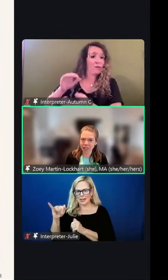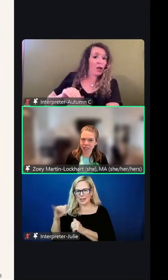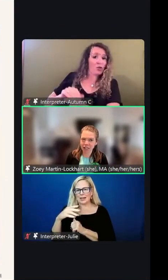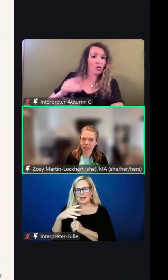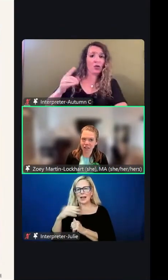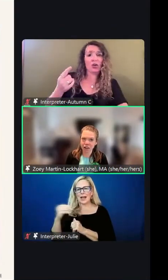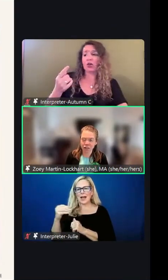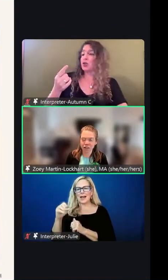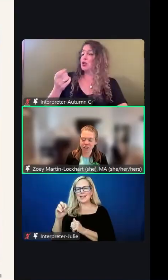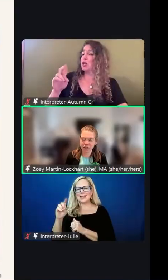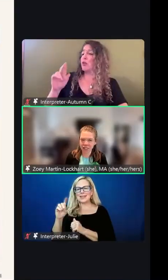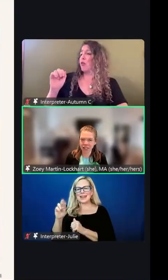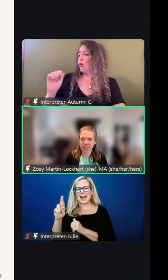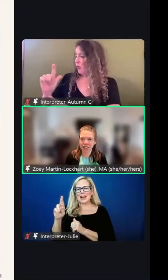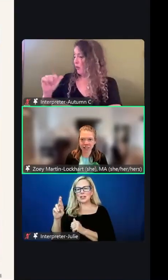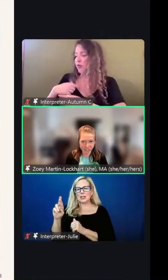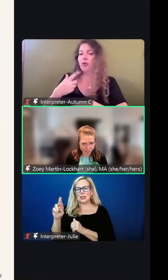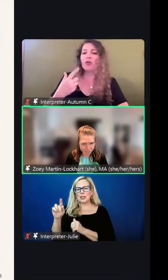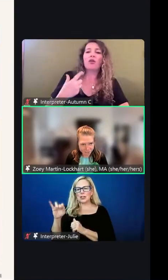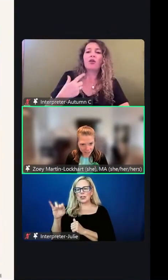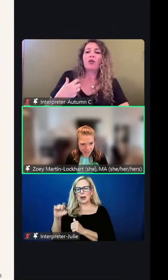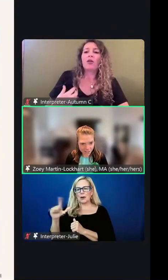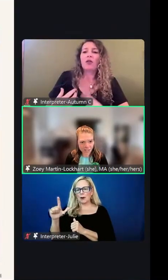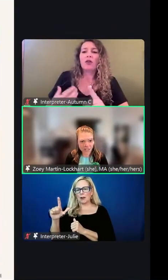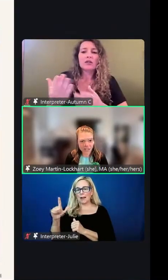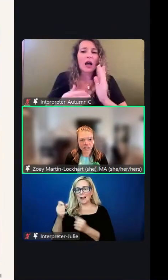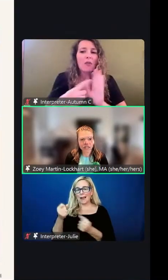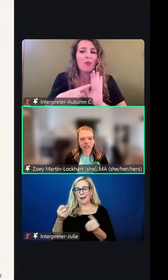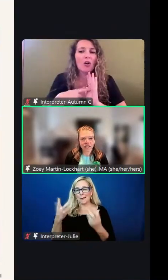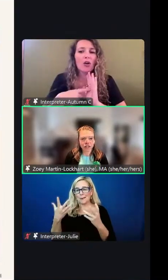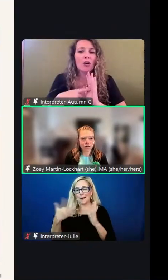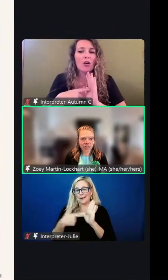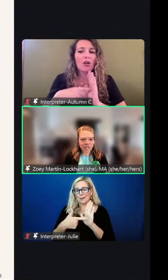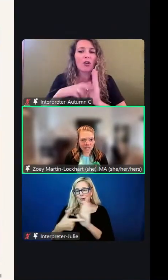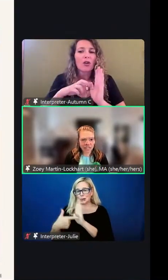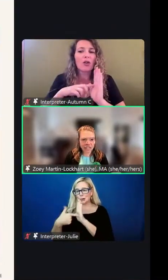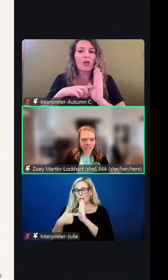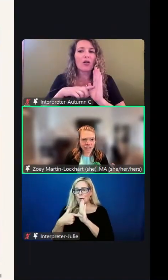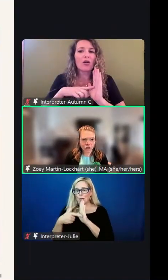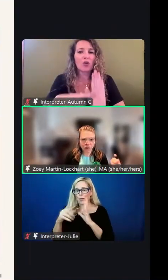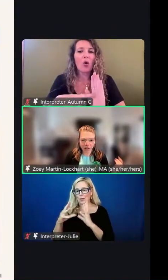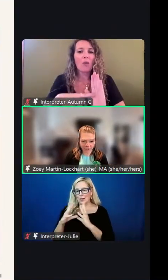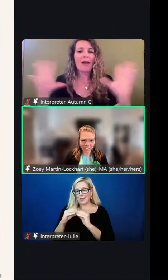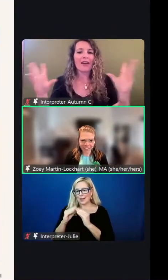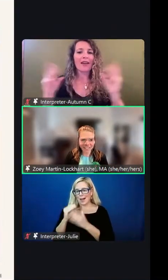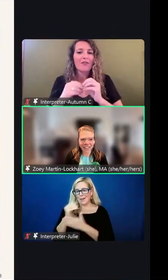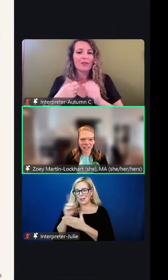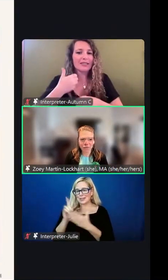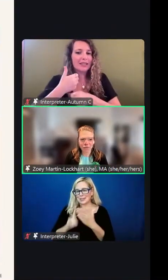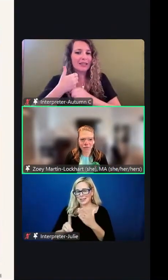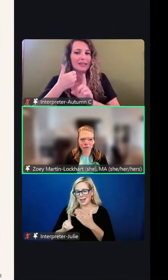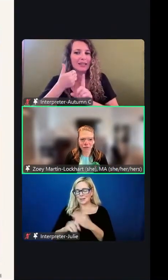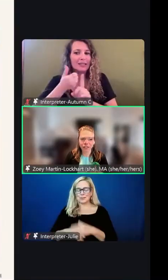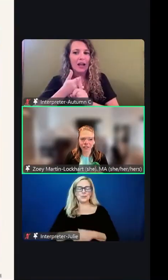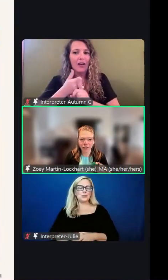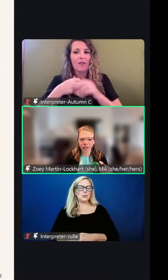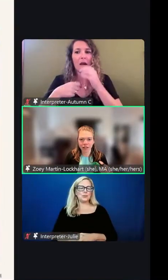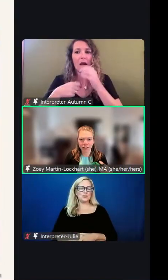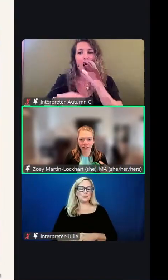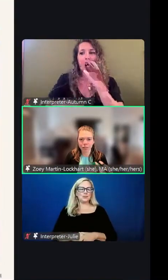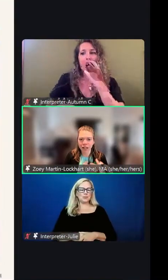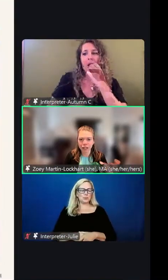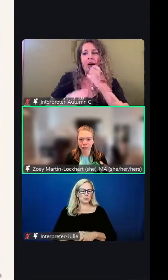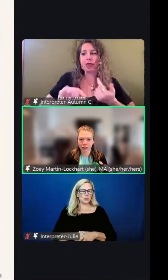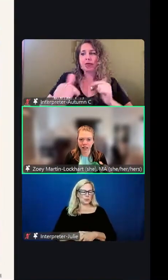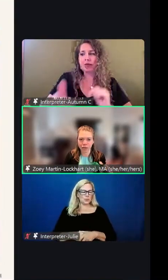were reflected in the conference design itself. So this is a model structuring